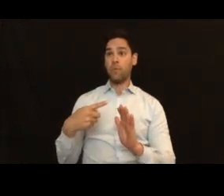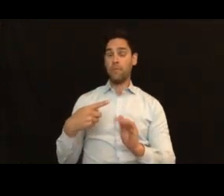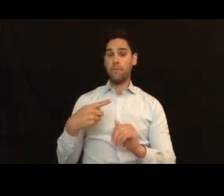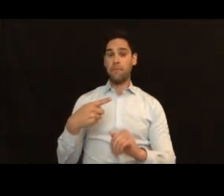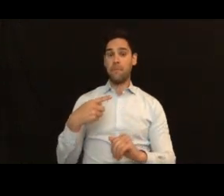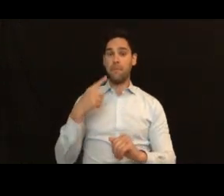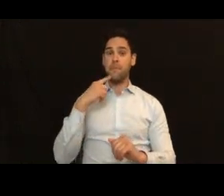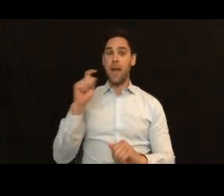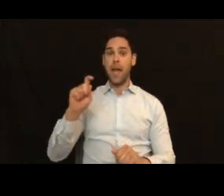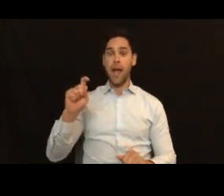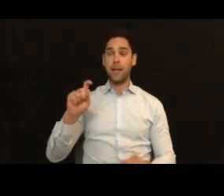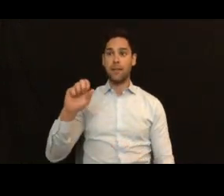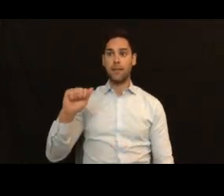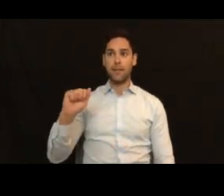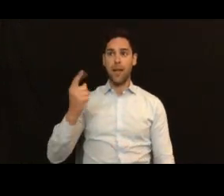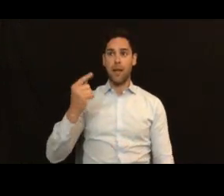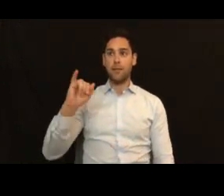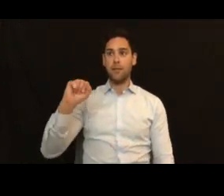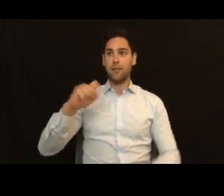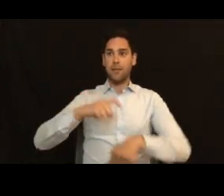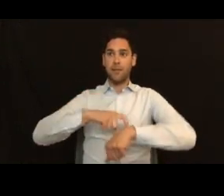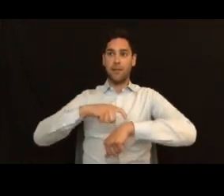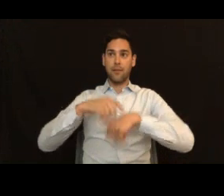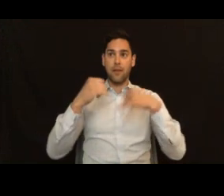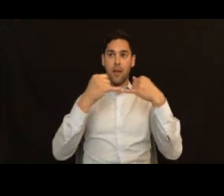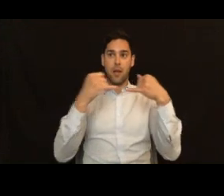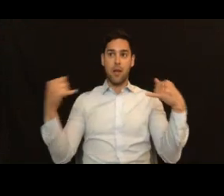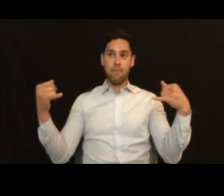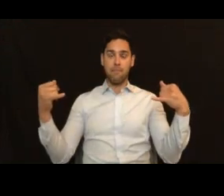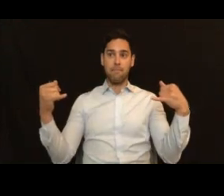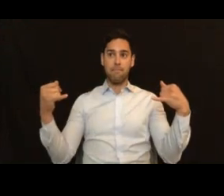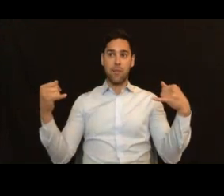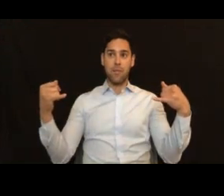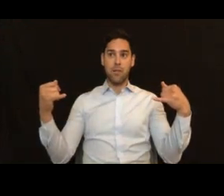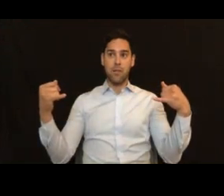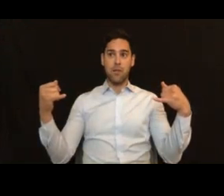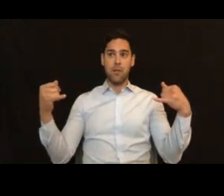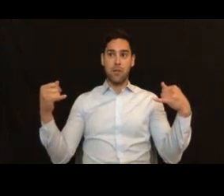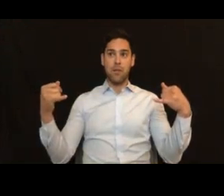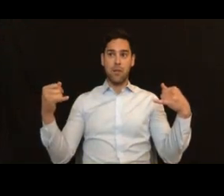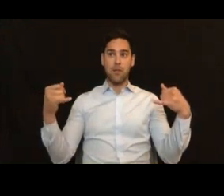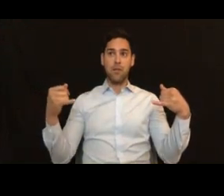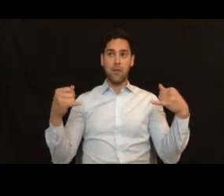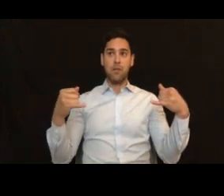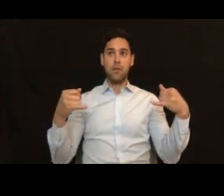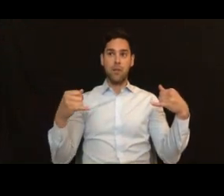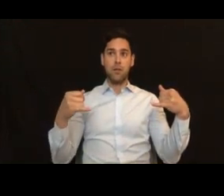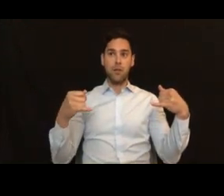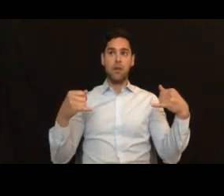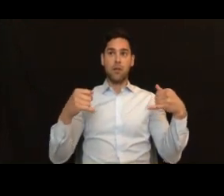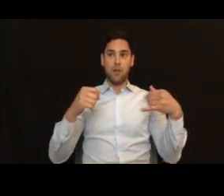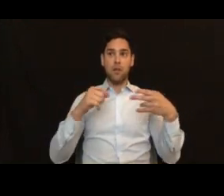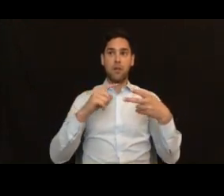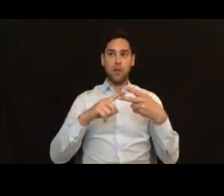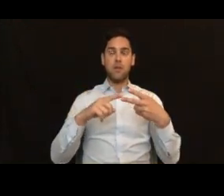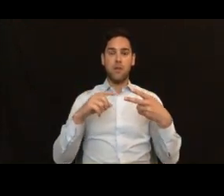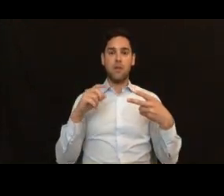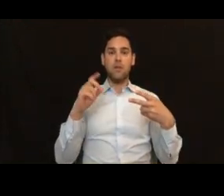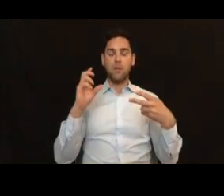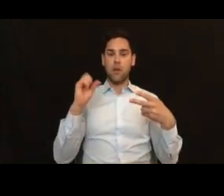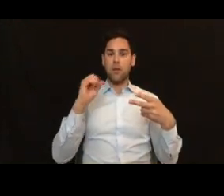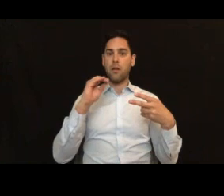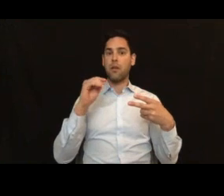and on the y-axis is how loud the S is compared to the adjacent segment. So what they're doing is, as they get into drag, the S